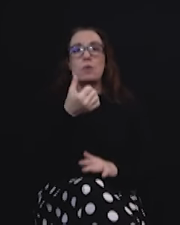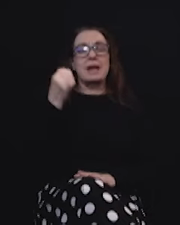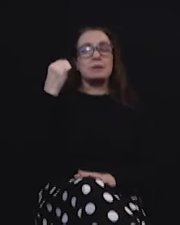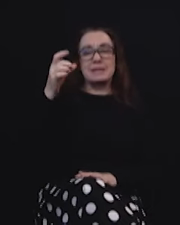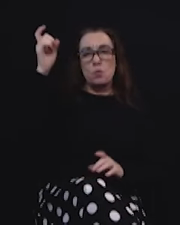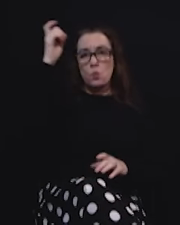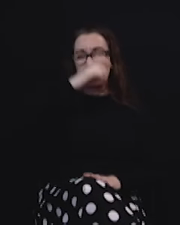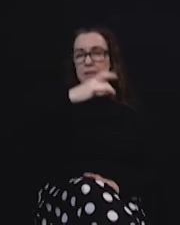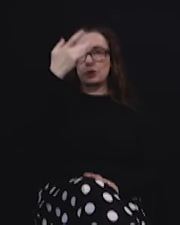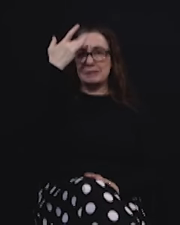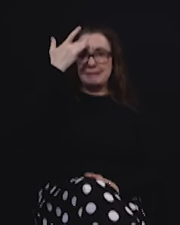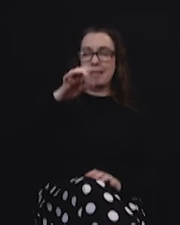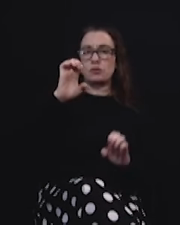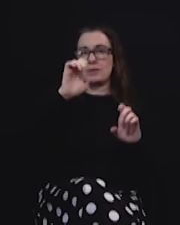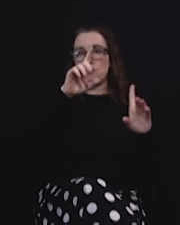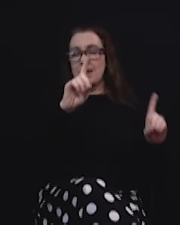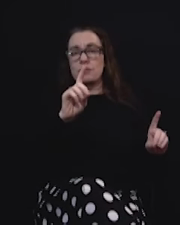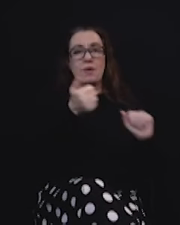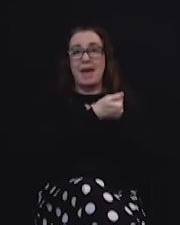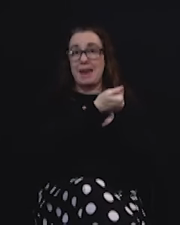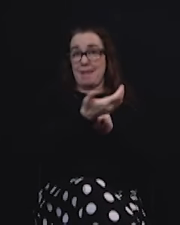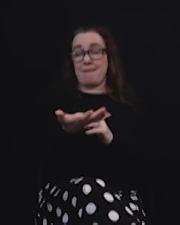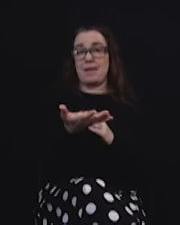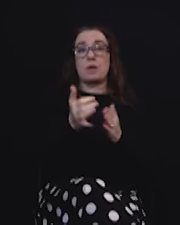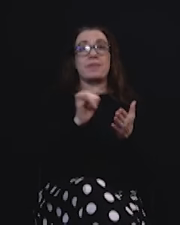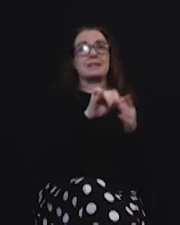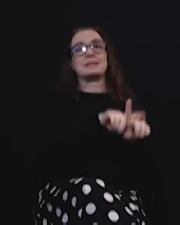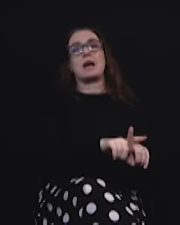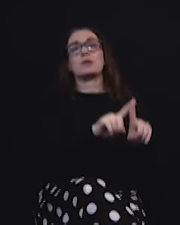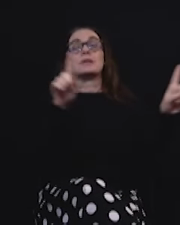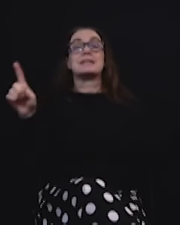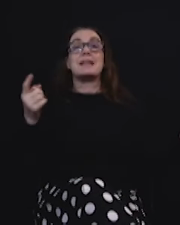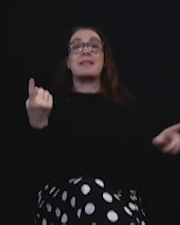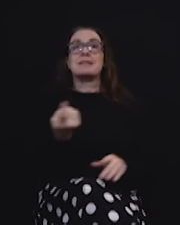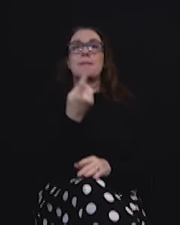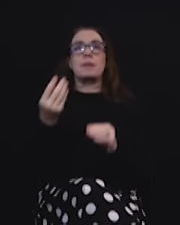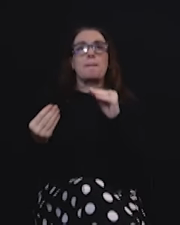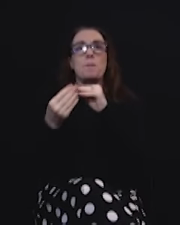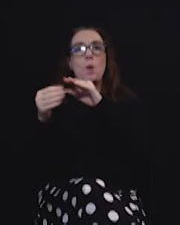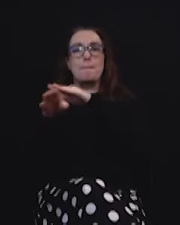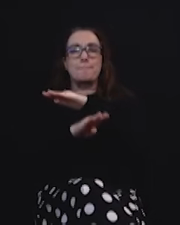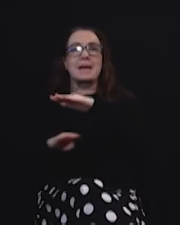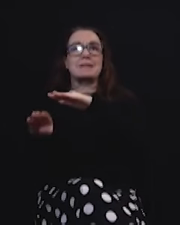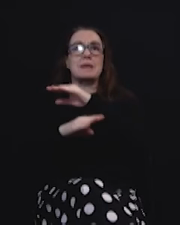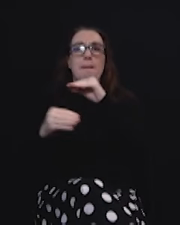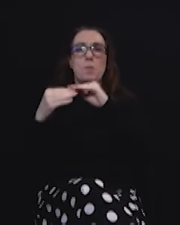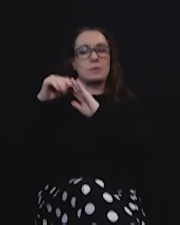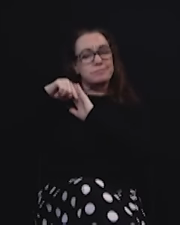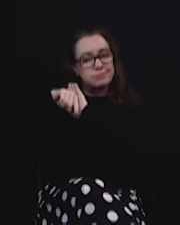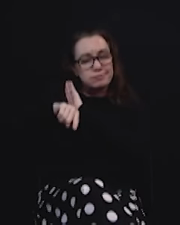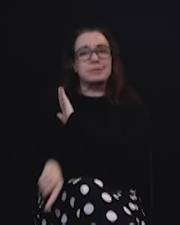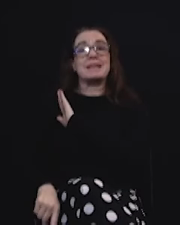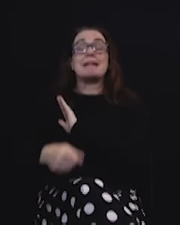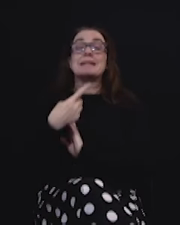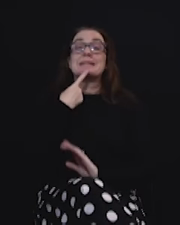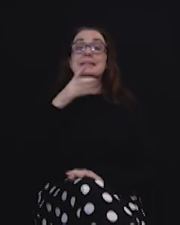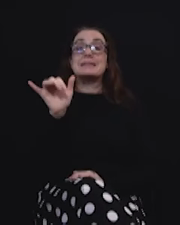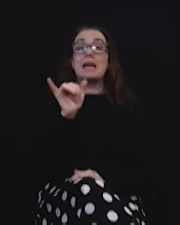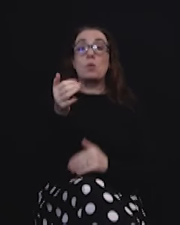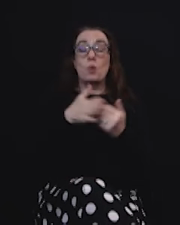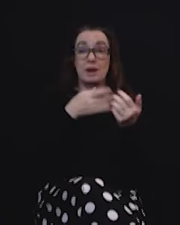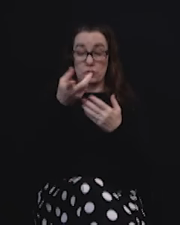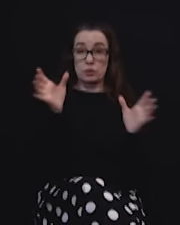or intelligence or education or any of those things. Quite the contrary. This is something much more basic, much more deeper. He's saying, whatever